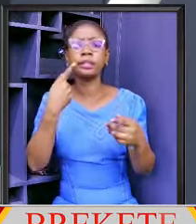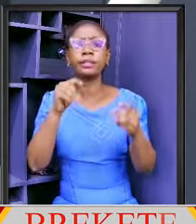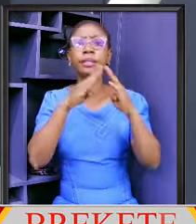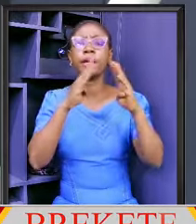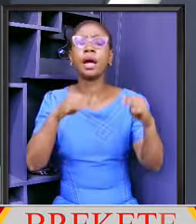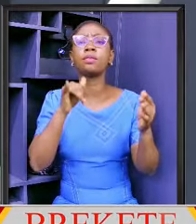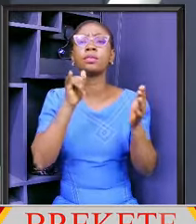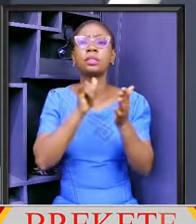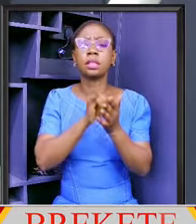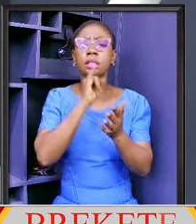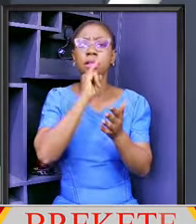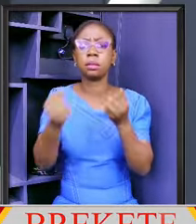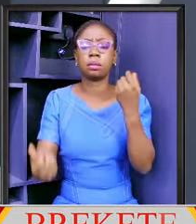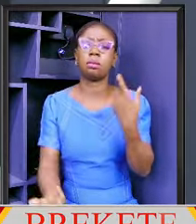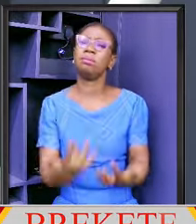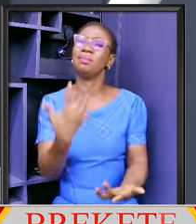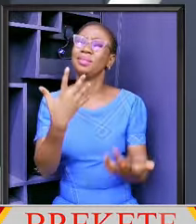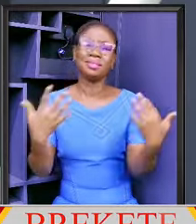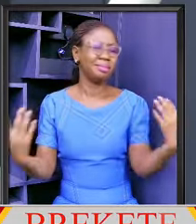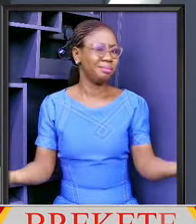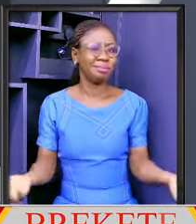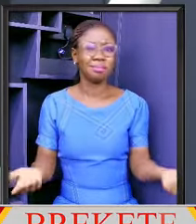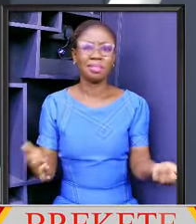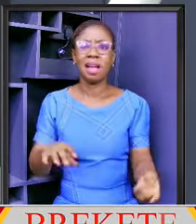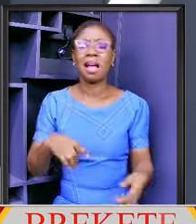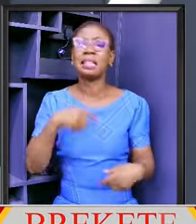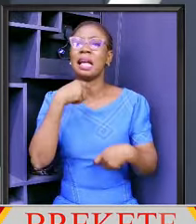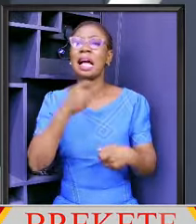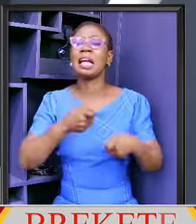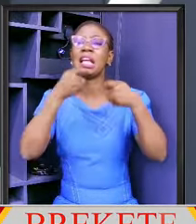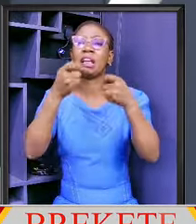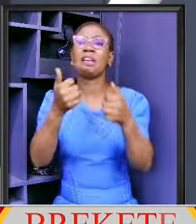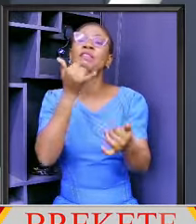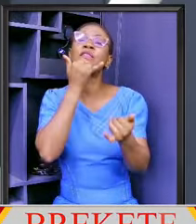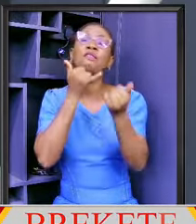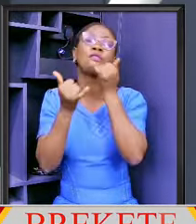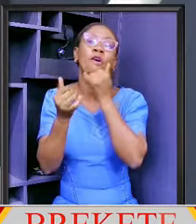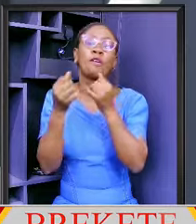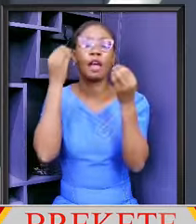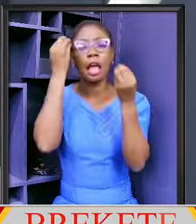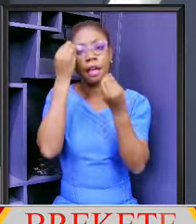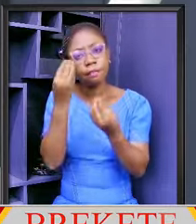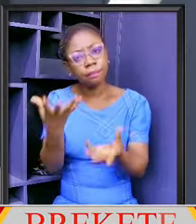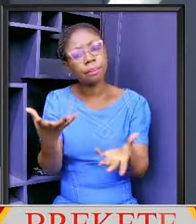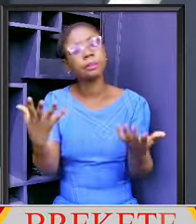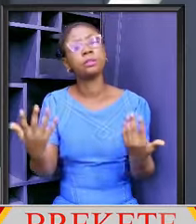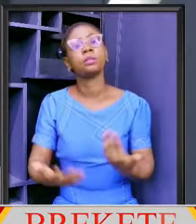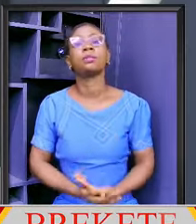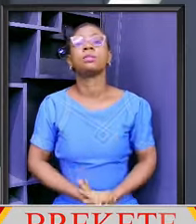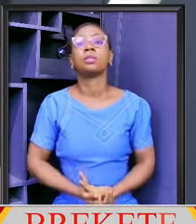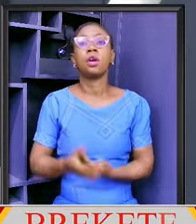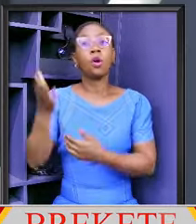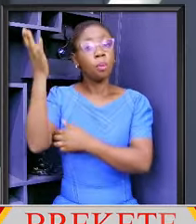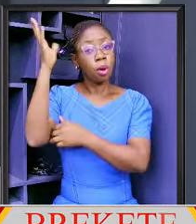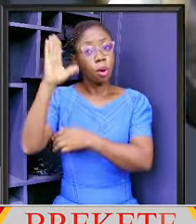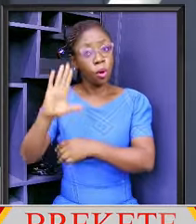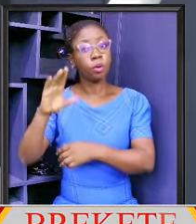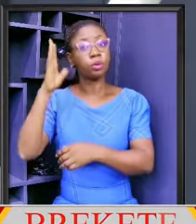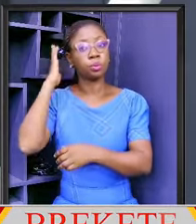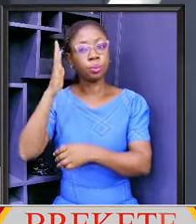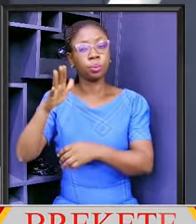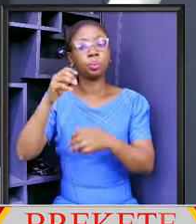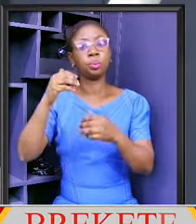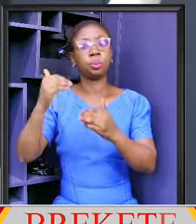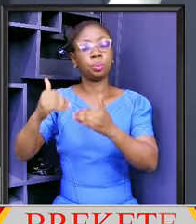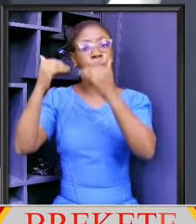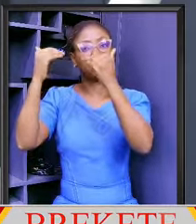government and God will forgive me for amplifying it. If to say truly in a fire, they catch the building. As we announce on time, they